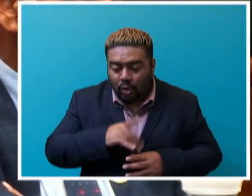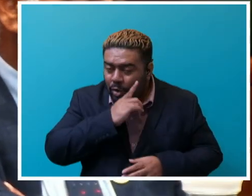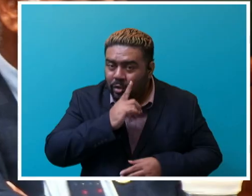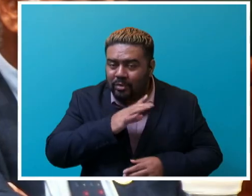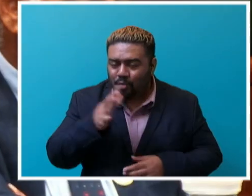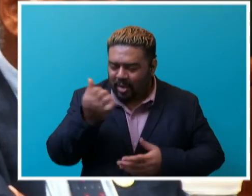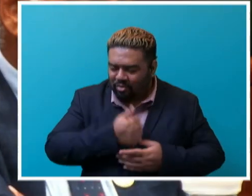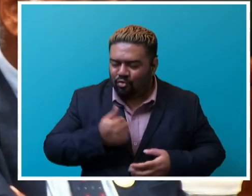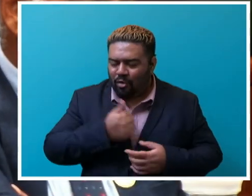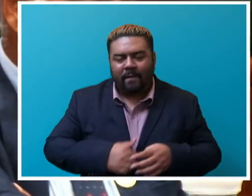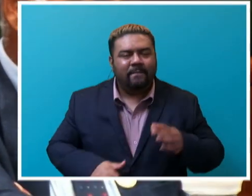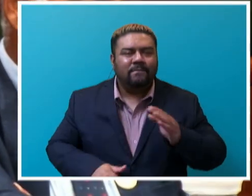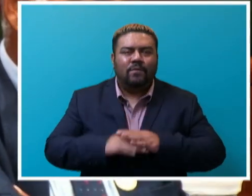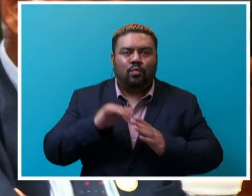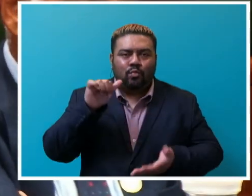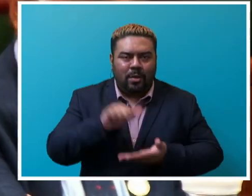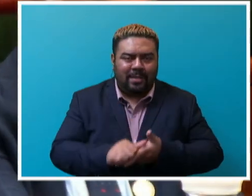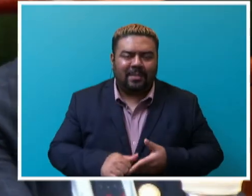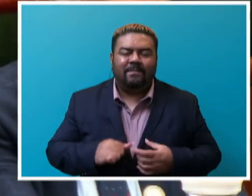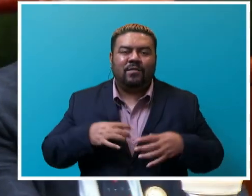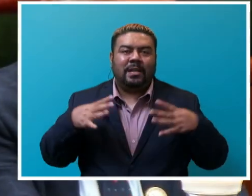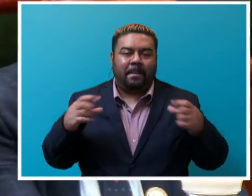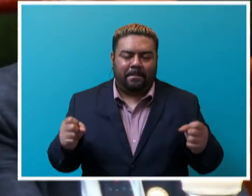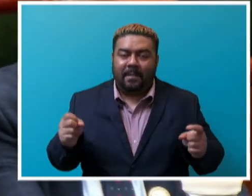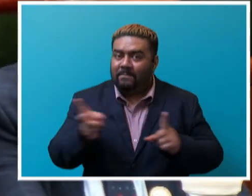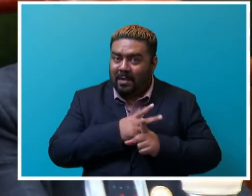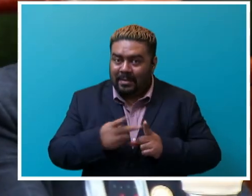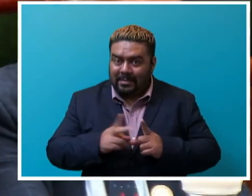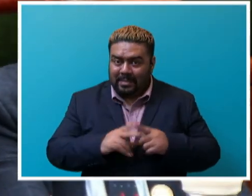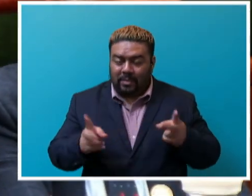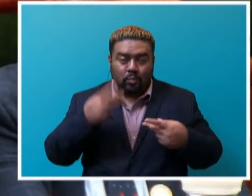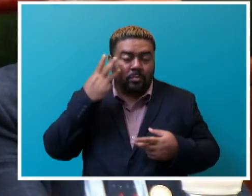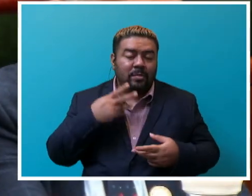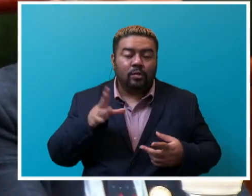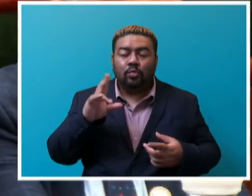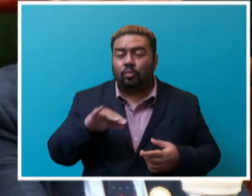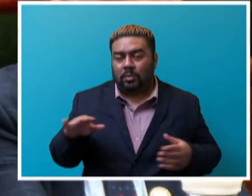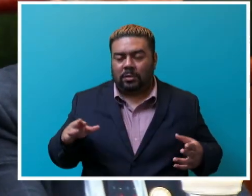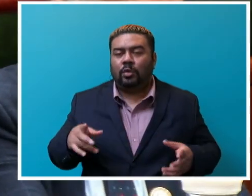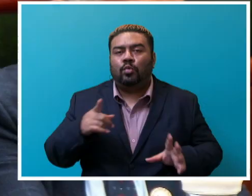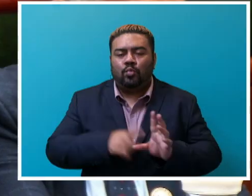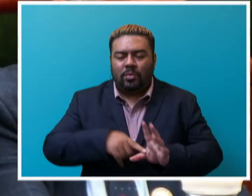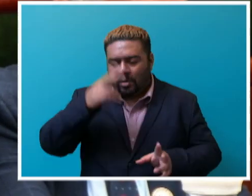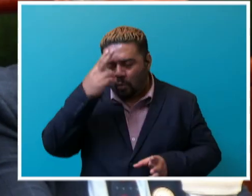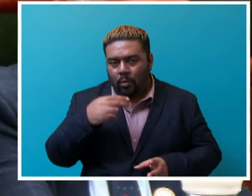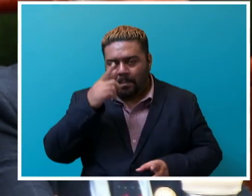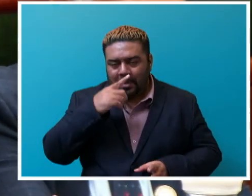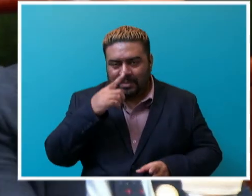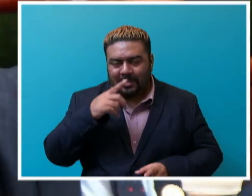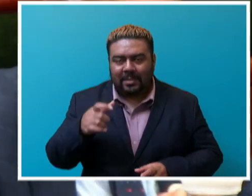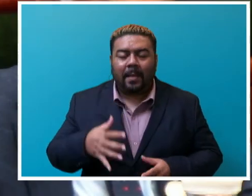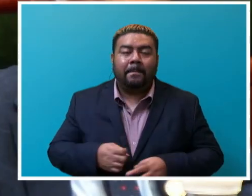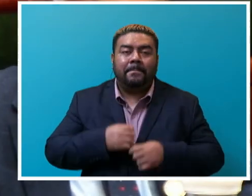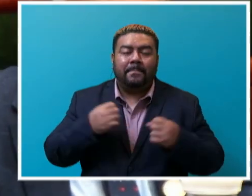full rights and freedoms. Violence against women and children with disabilities is addressed. Youth and older persons with disabilities are empowered